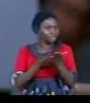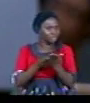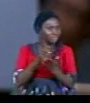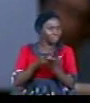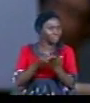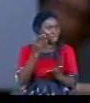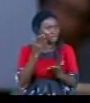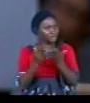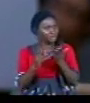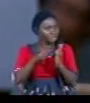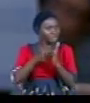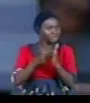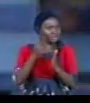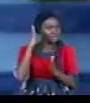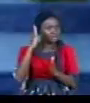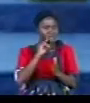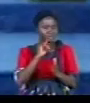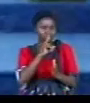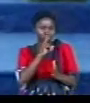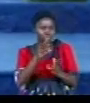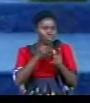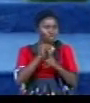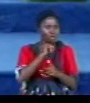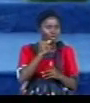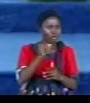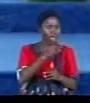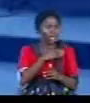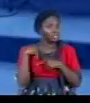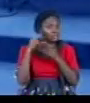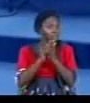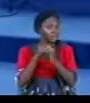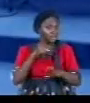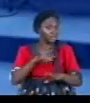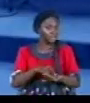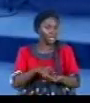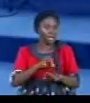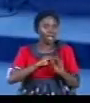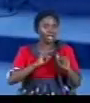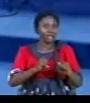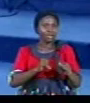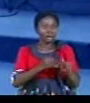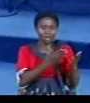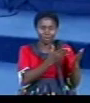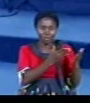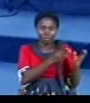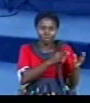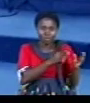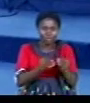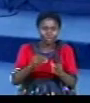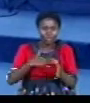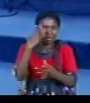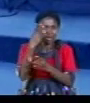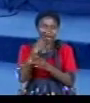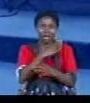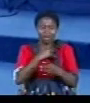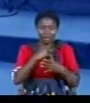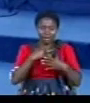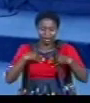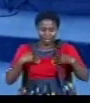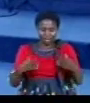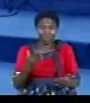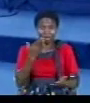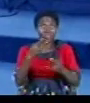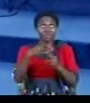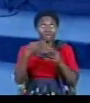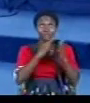I can fling my hands, swing it up and down. I say, may the name of the Lord be exalted in Jesus' name. That